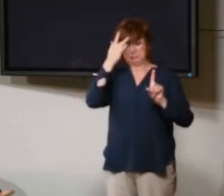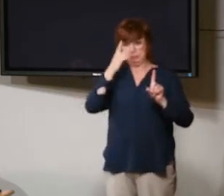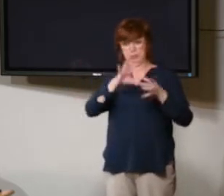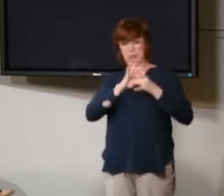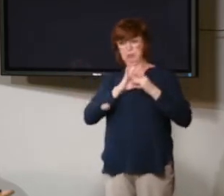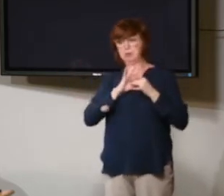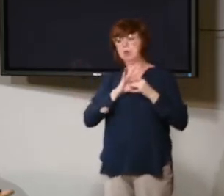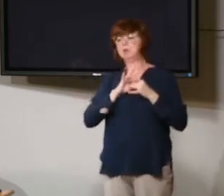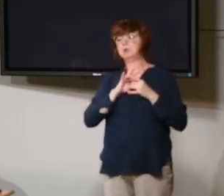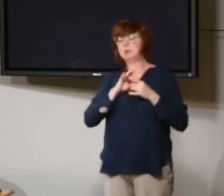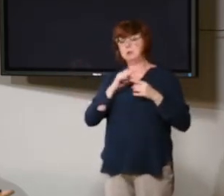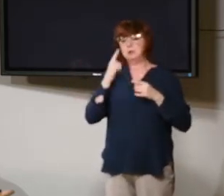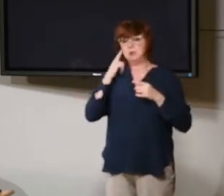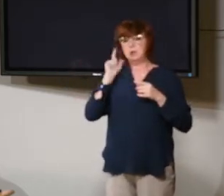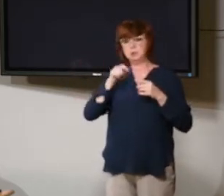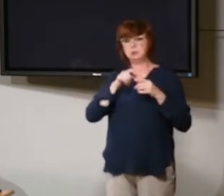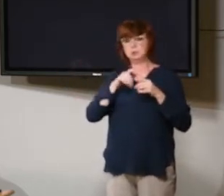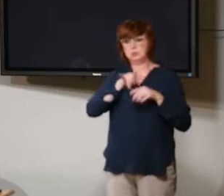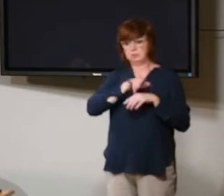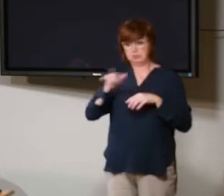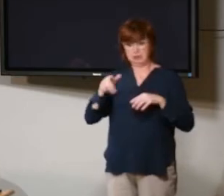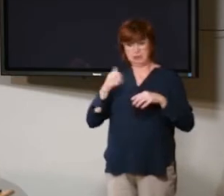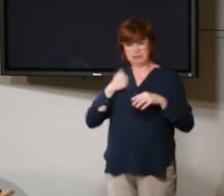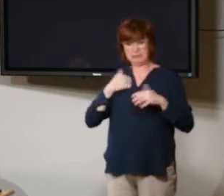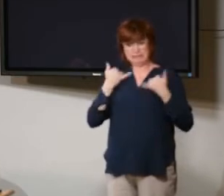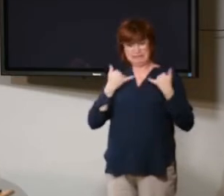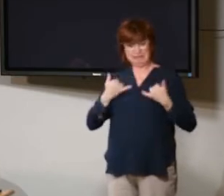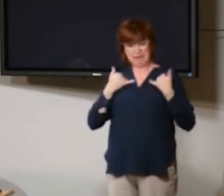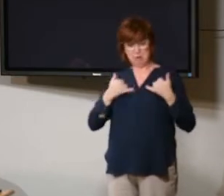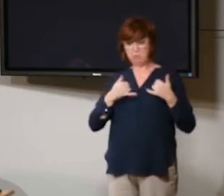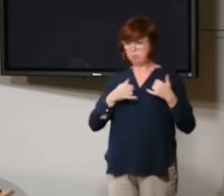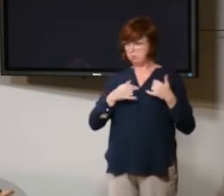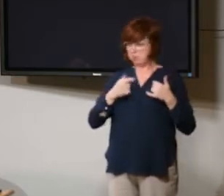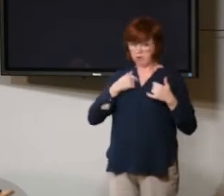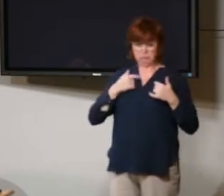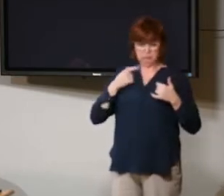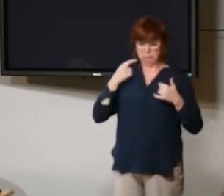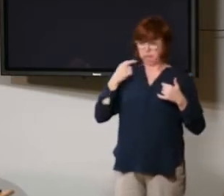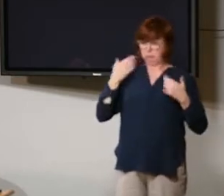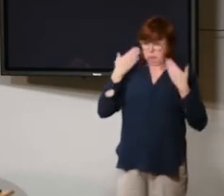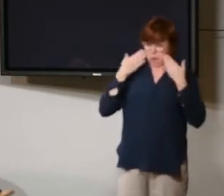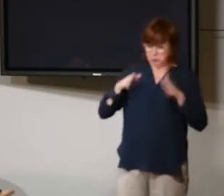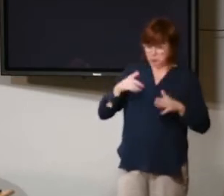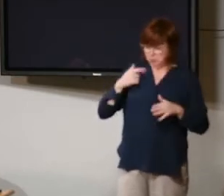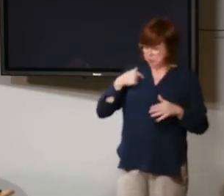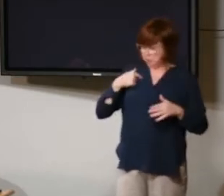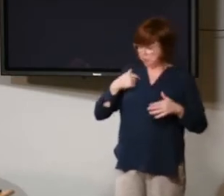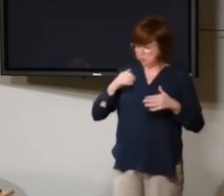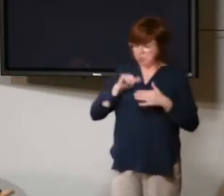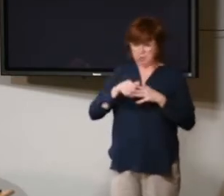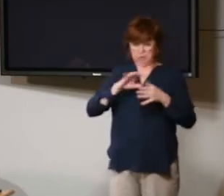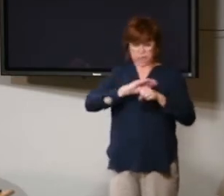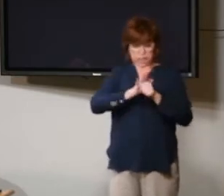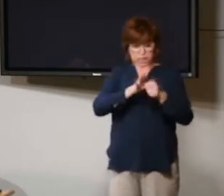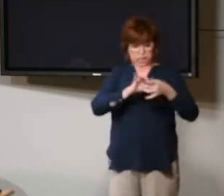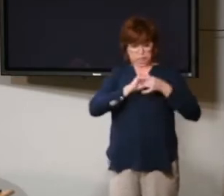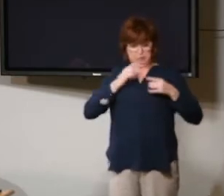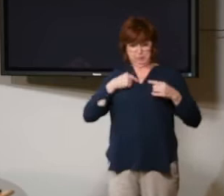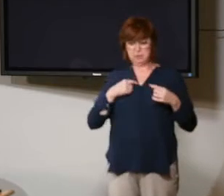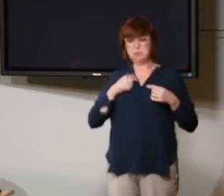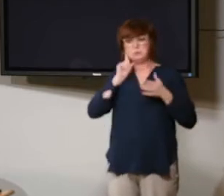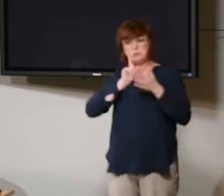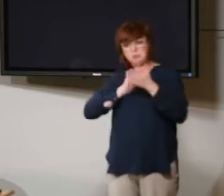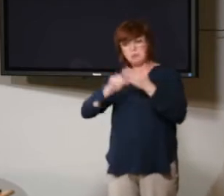should go to the Ministry of Health website and check if the flight they took is on that list. And if it is,